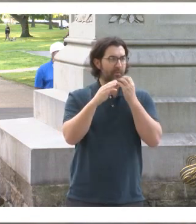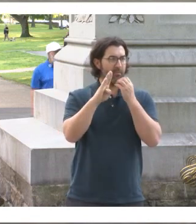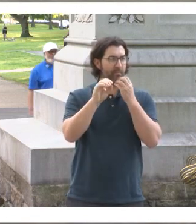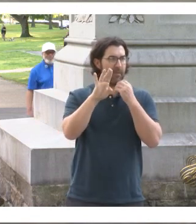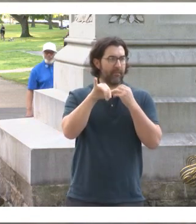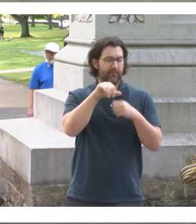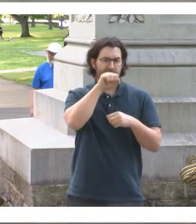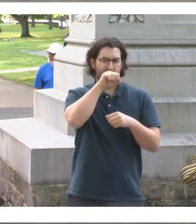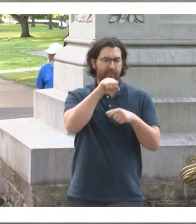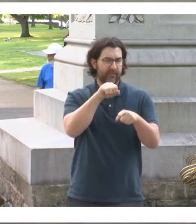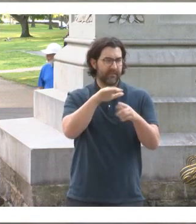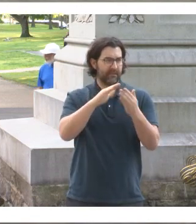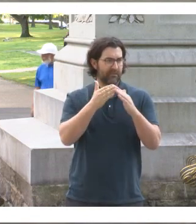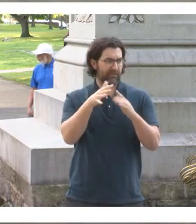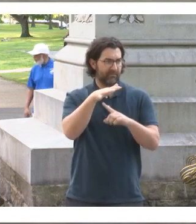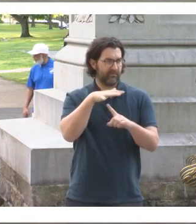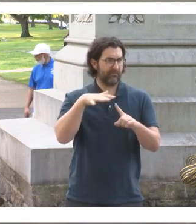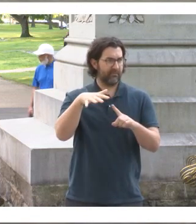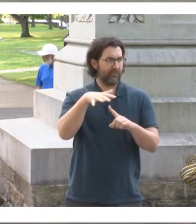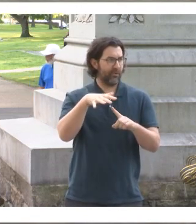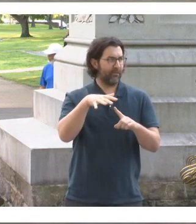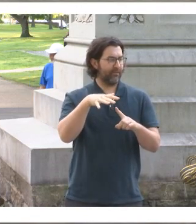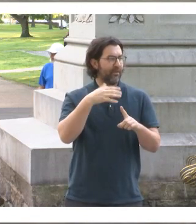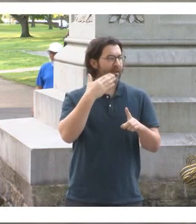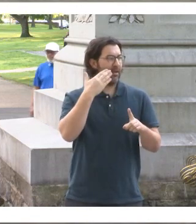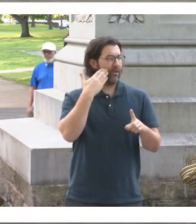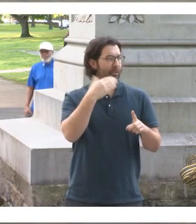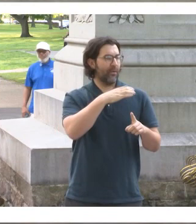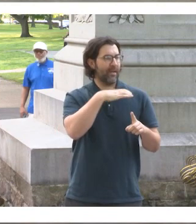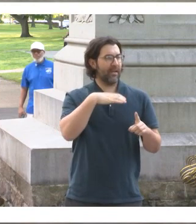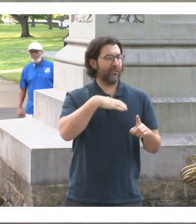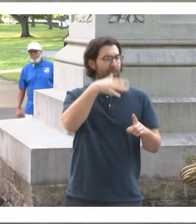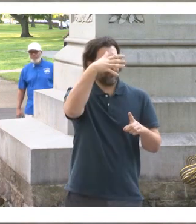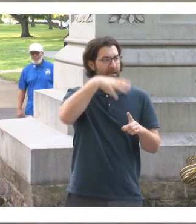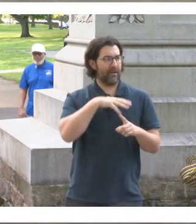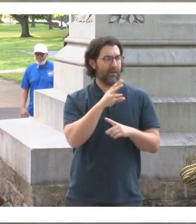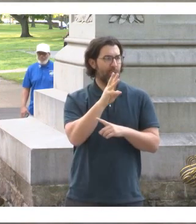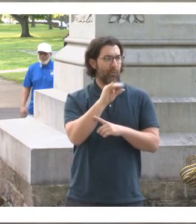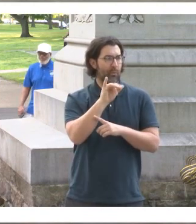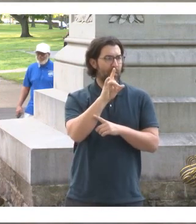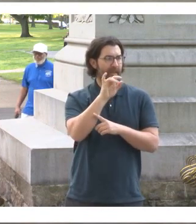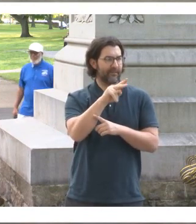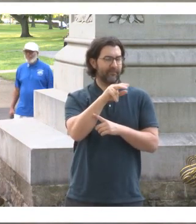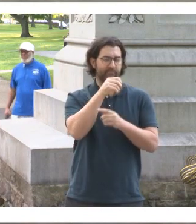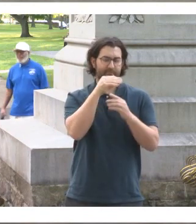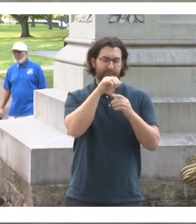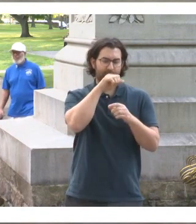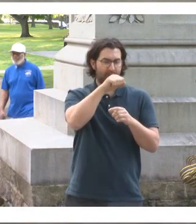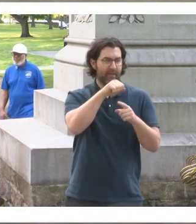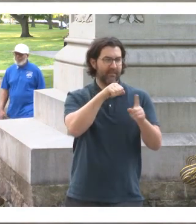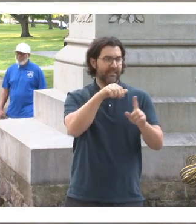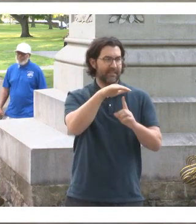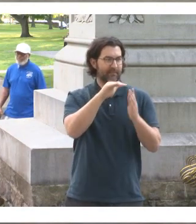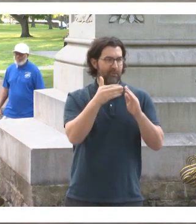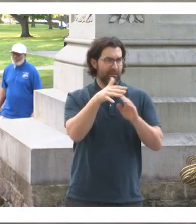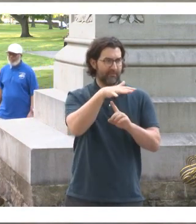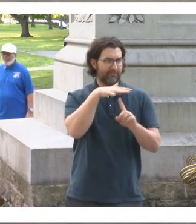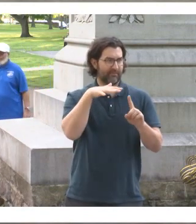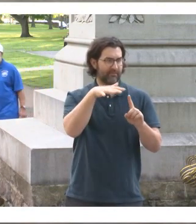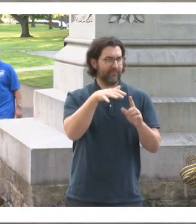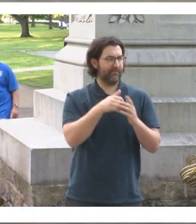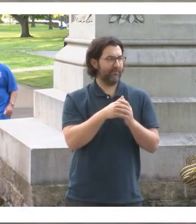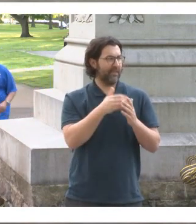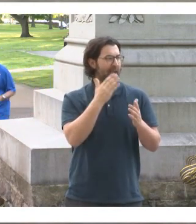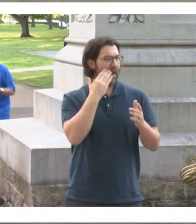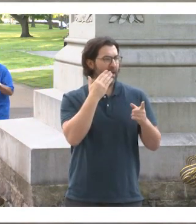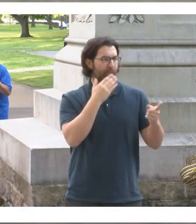for this community. I'm sorry. I know Councilman Wilson has love for this community. And I know how much